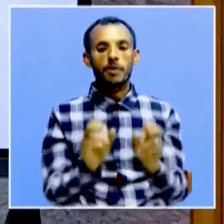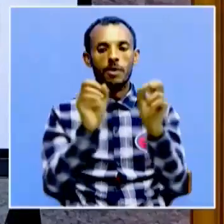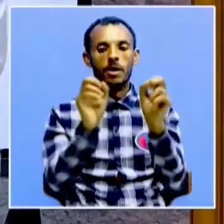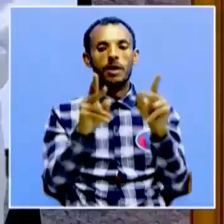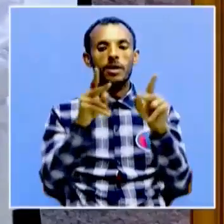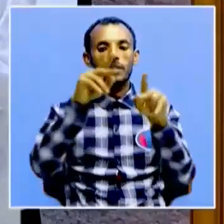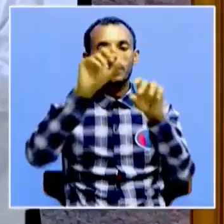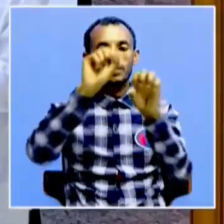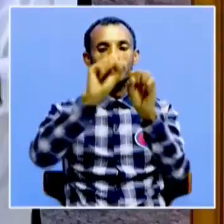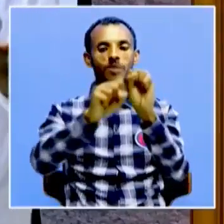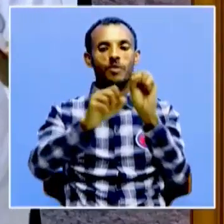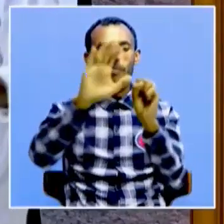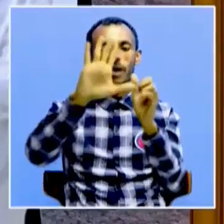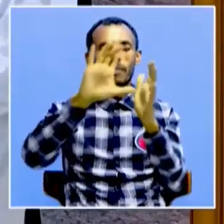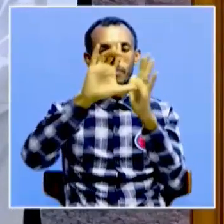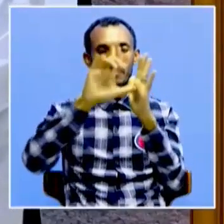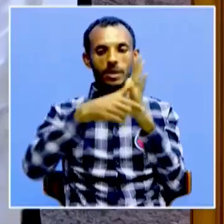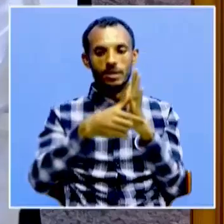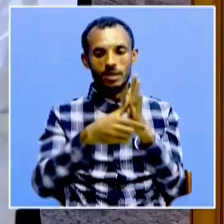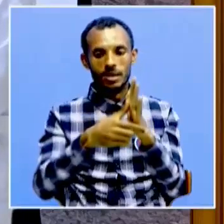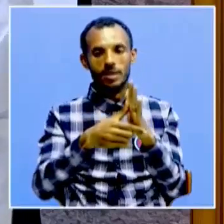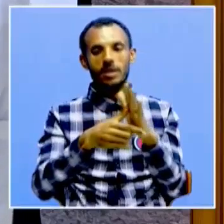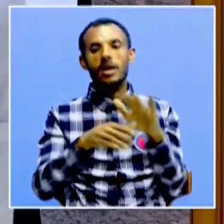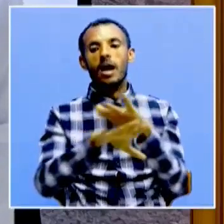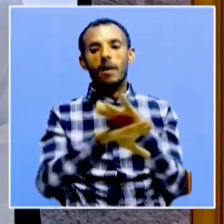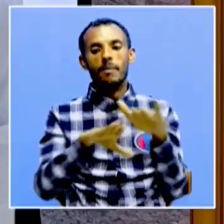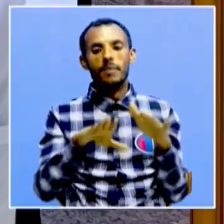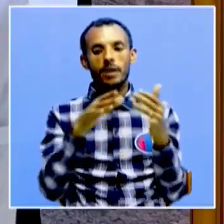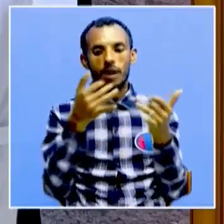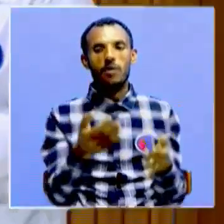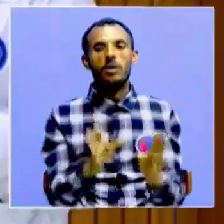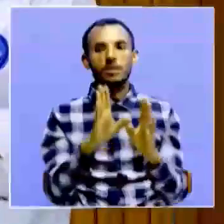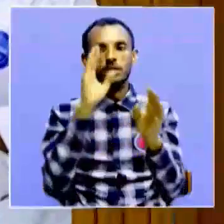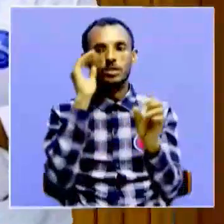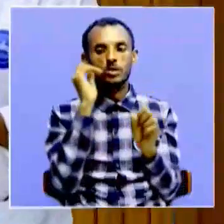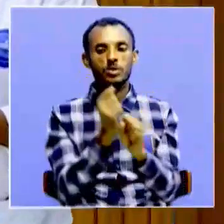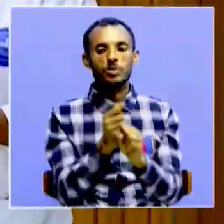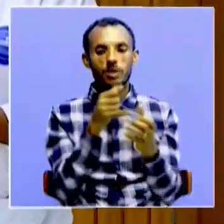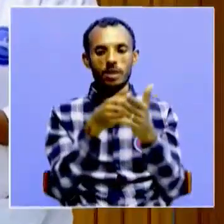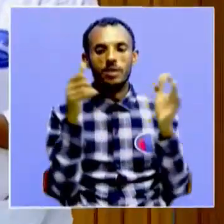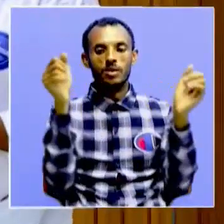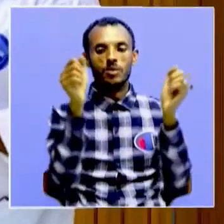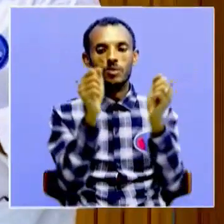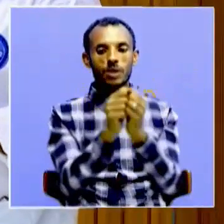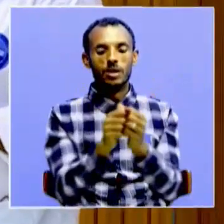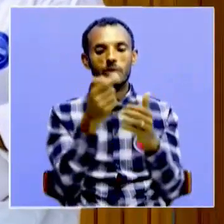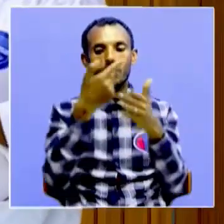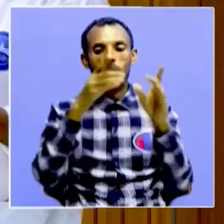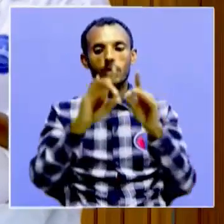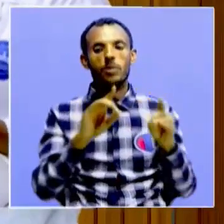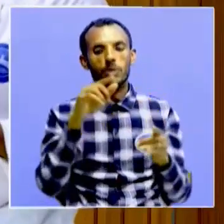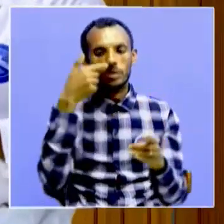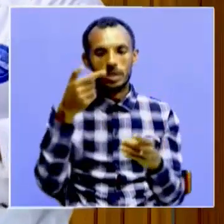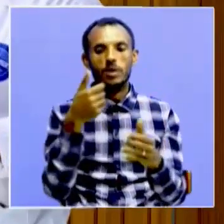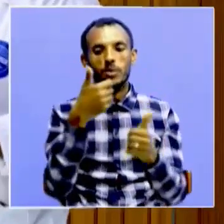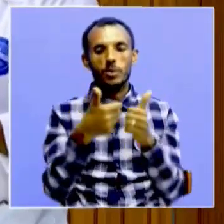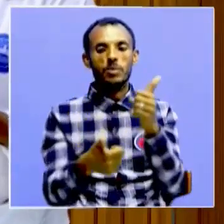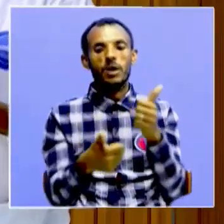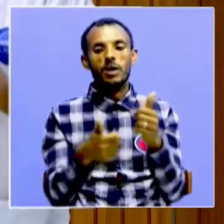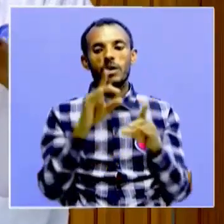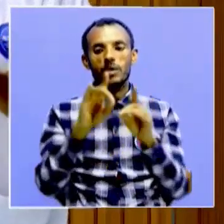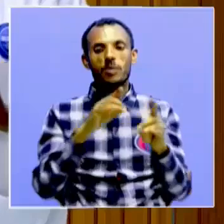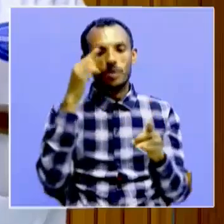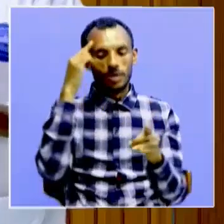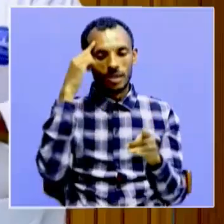Okay, so 5 minutes is up. Now let's do it together. What do you say, or which one do you think